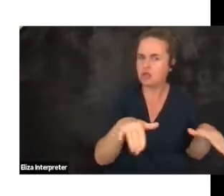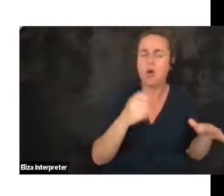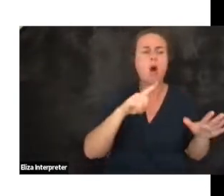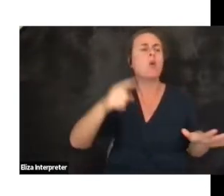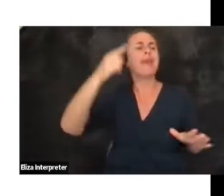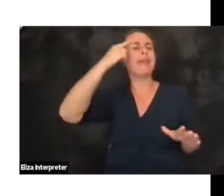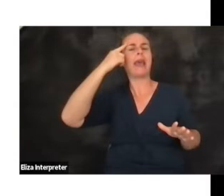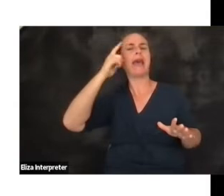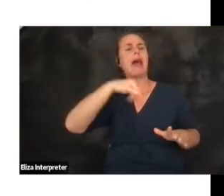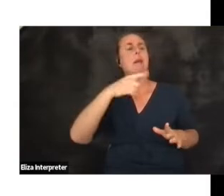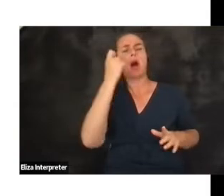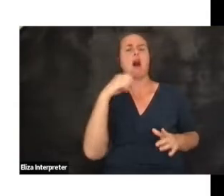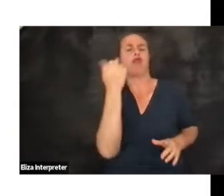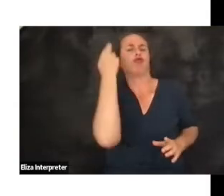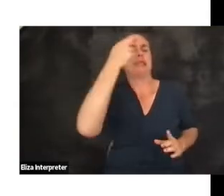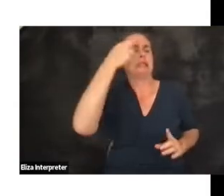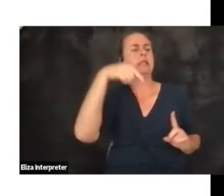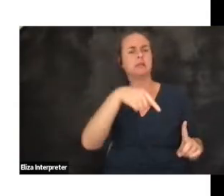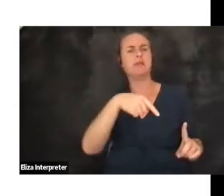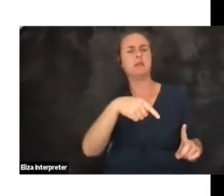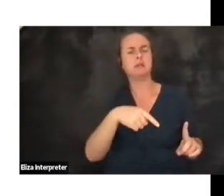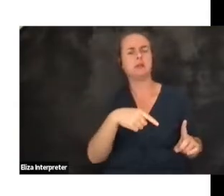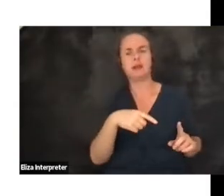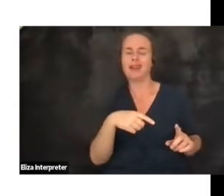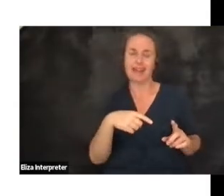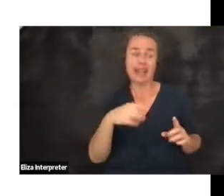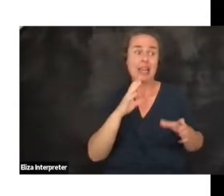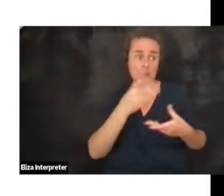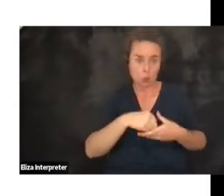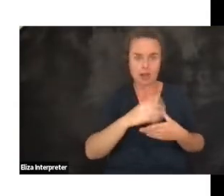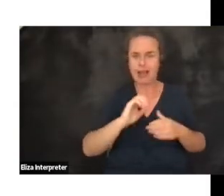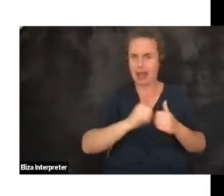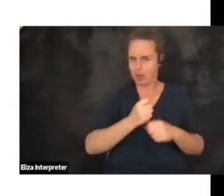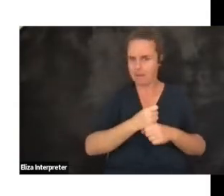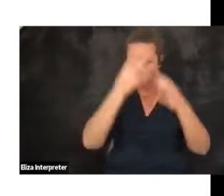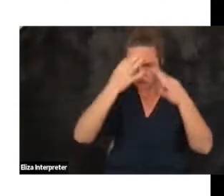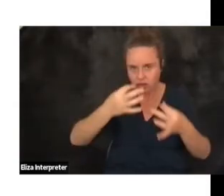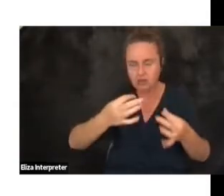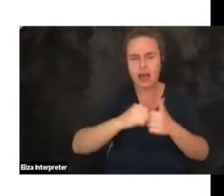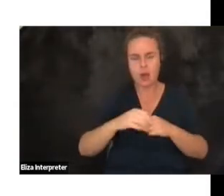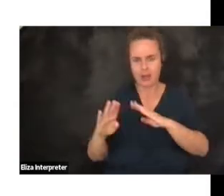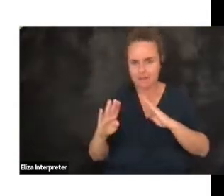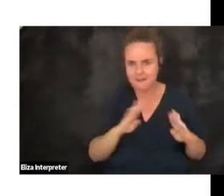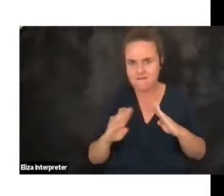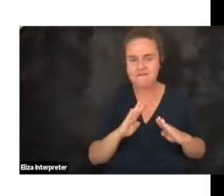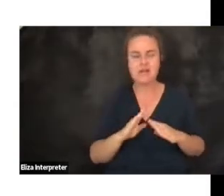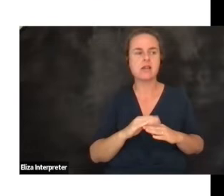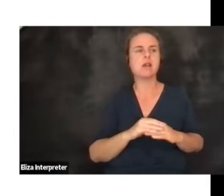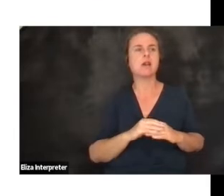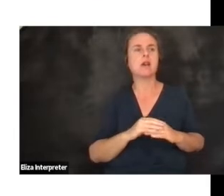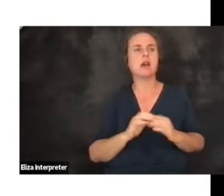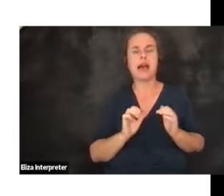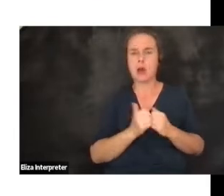else. And that includes how they make choices, how they behave, and frankly, how